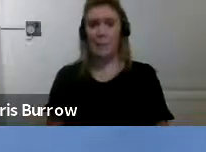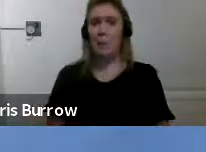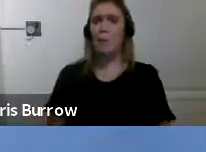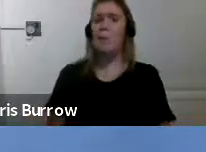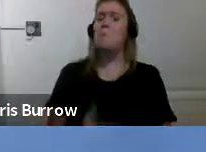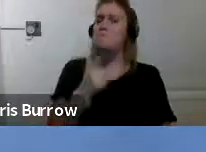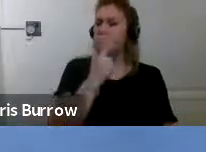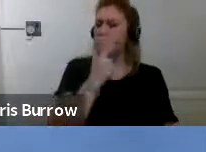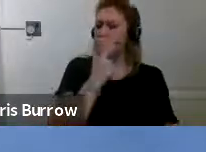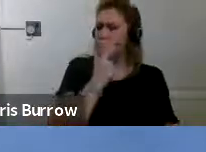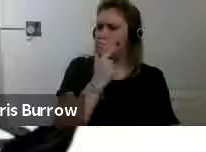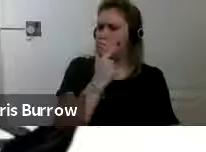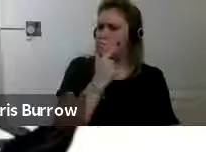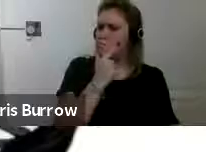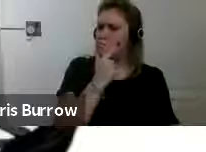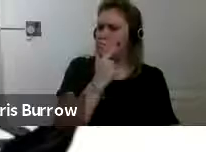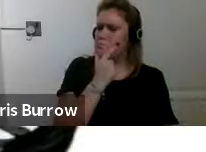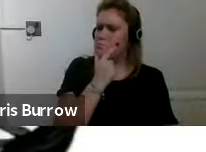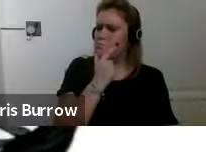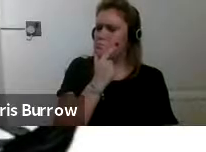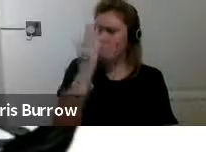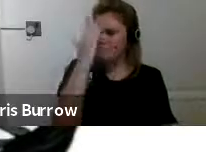I don't know.